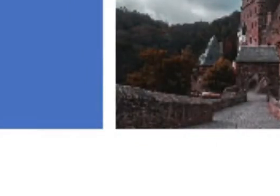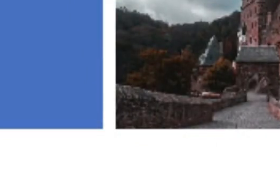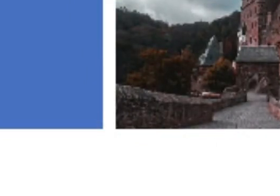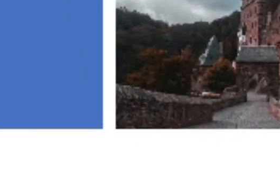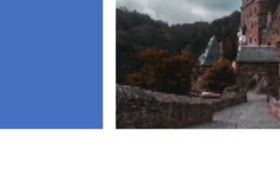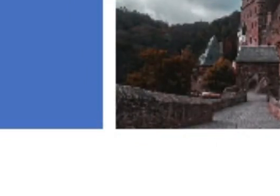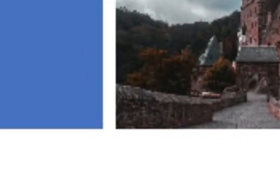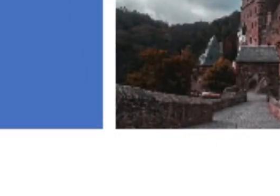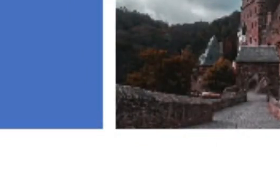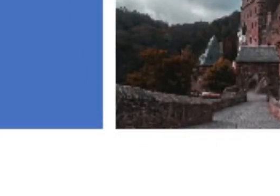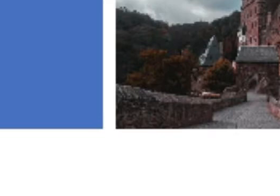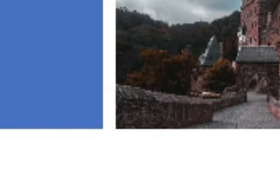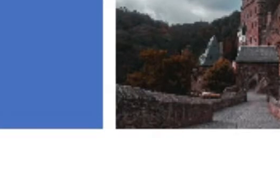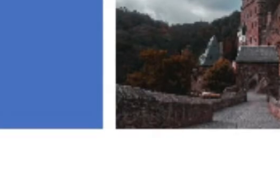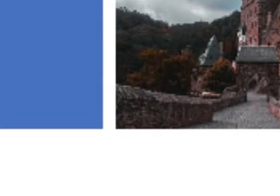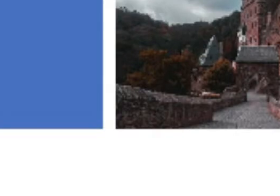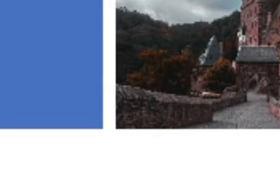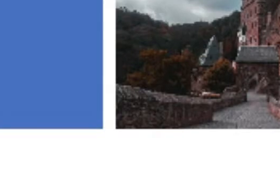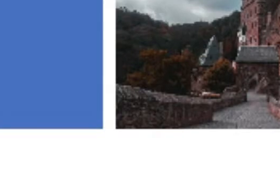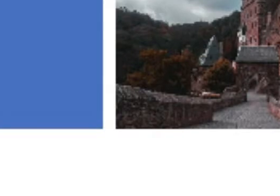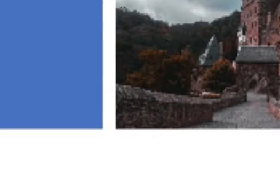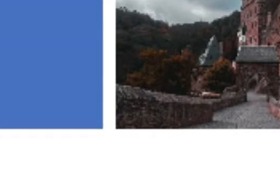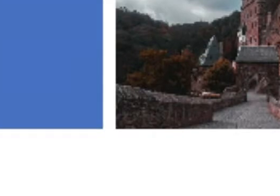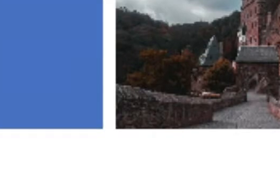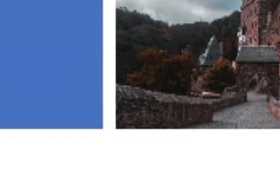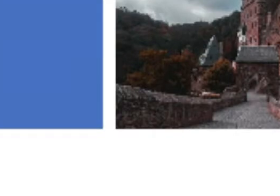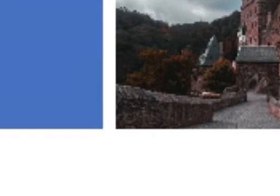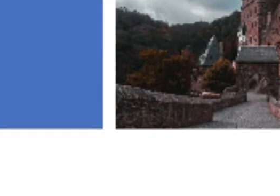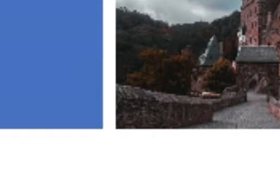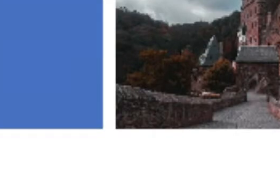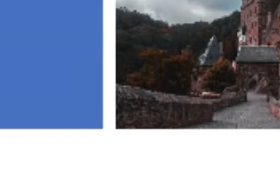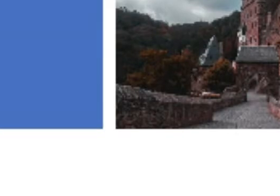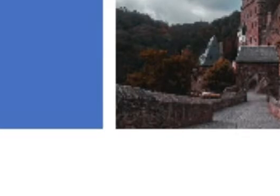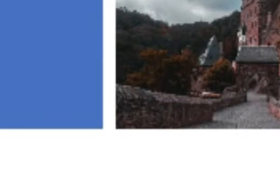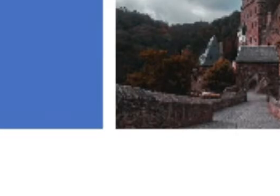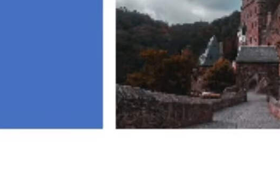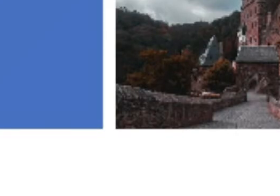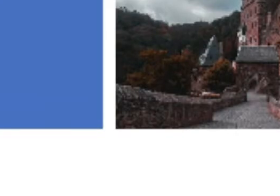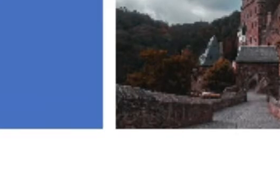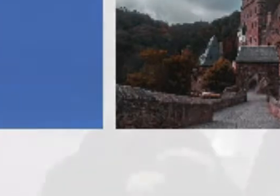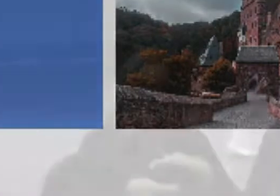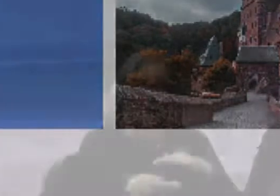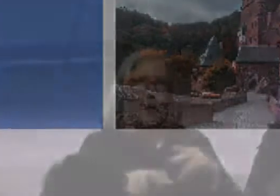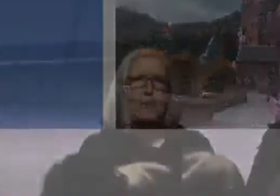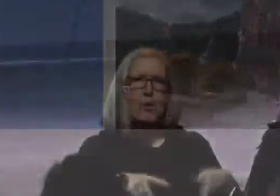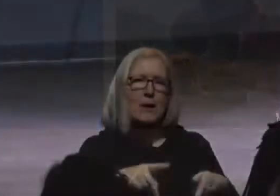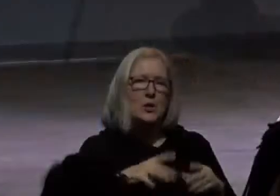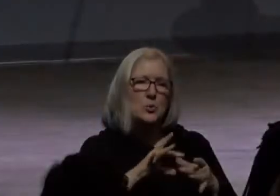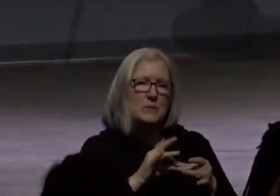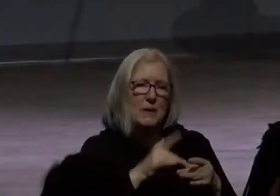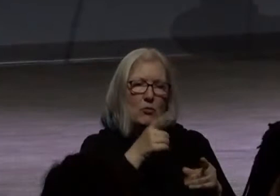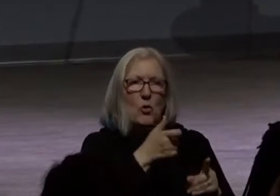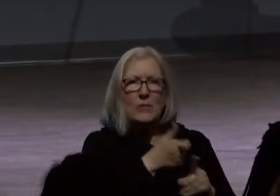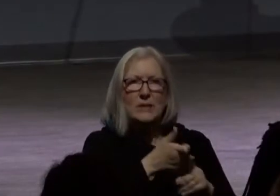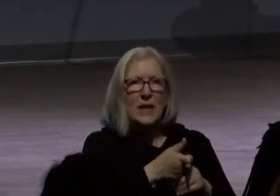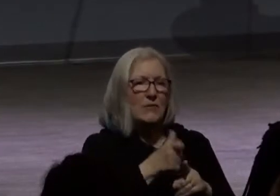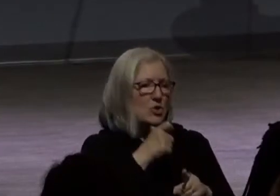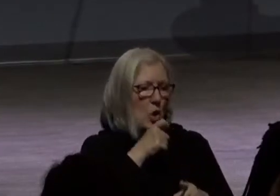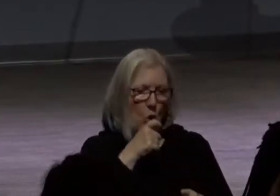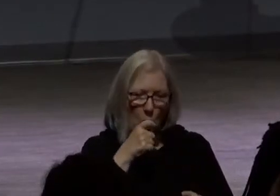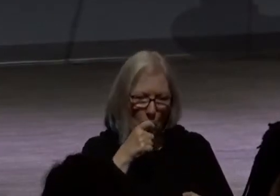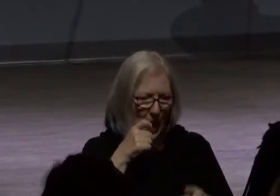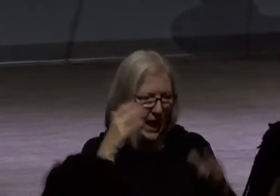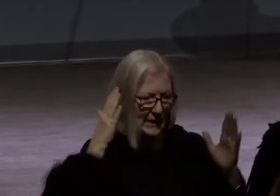be the truth. And what it taught me is, like, let the clues speak for themselves. Don't direct them. Don't bring your bias. Let the clues speak for